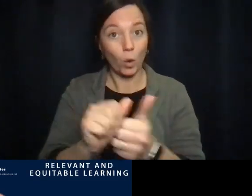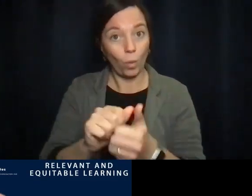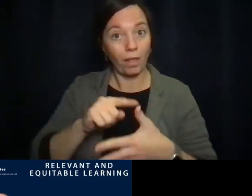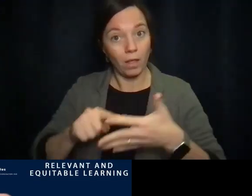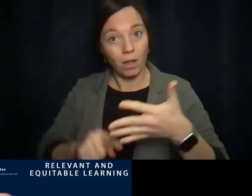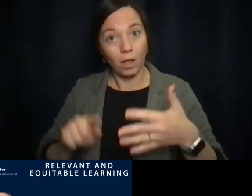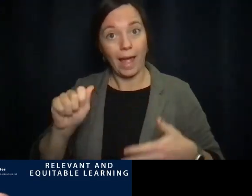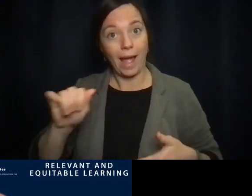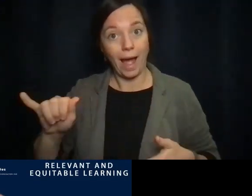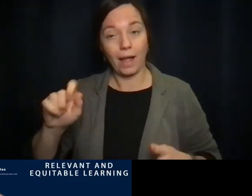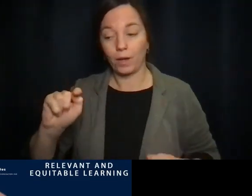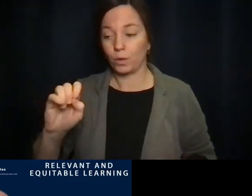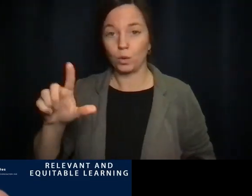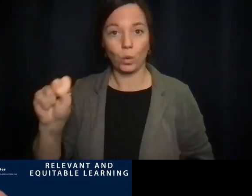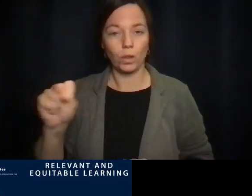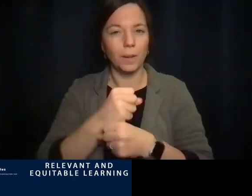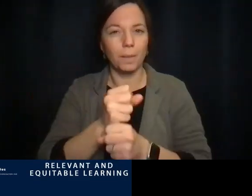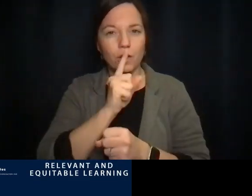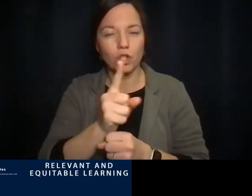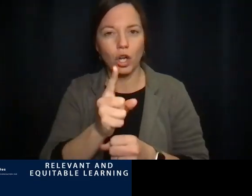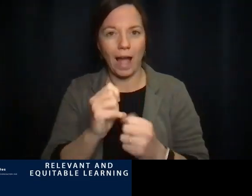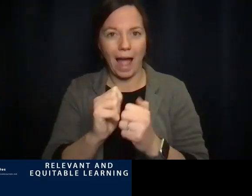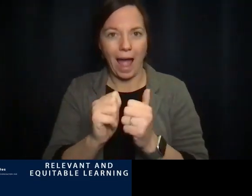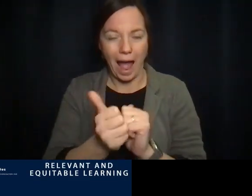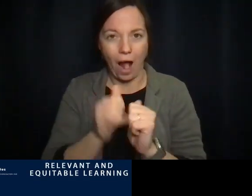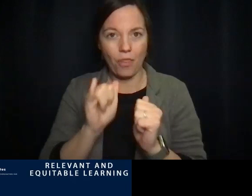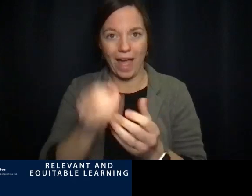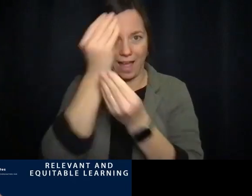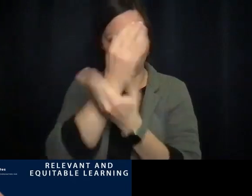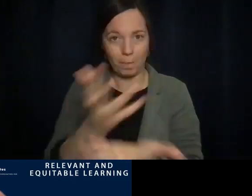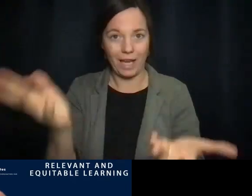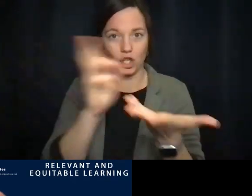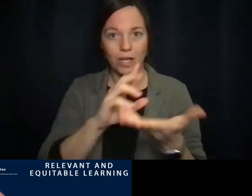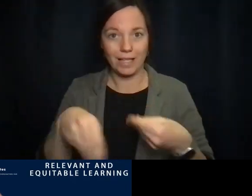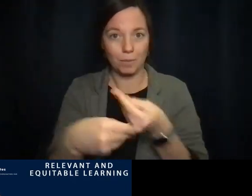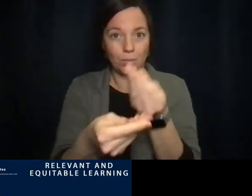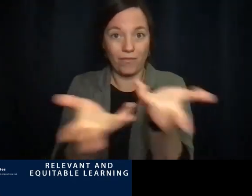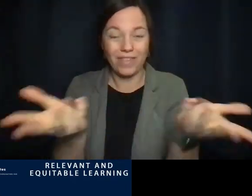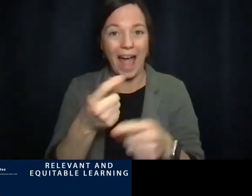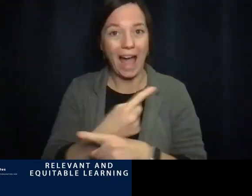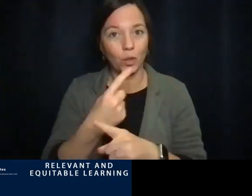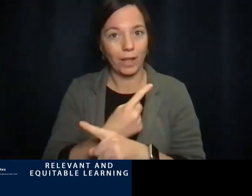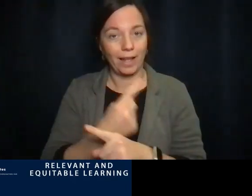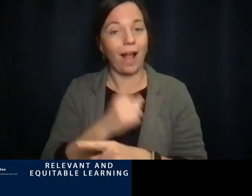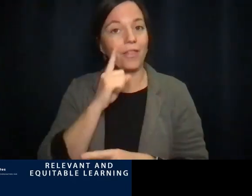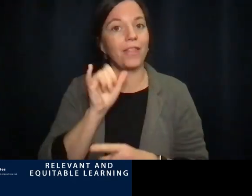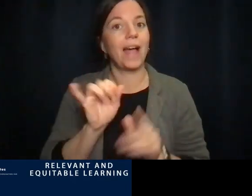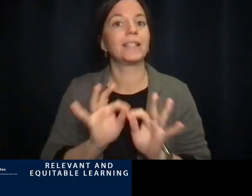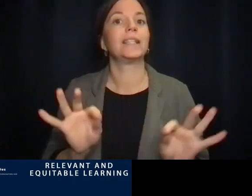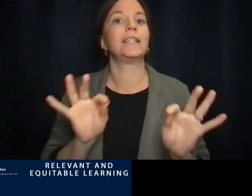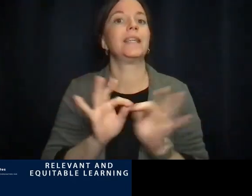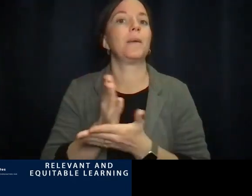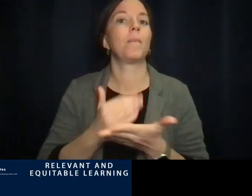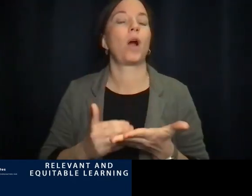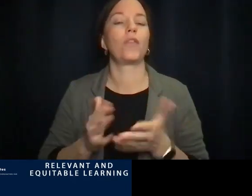that how's the information that's being disseminated accurate, you know? And I think those are some key aspects of that. I think there's a lot